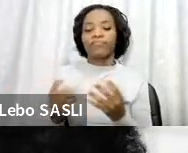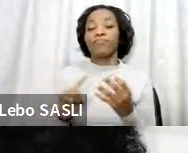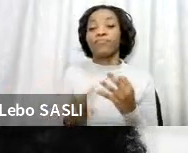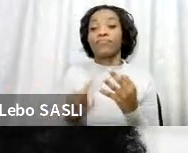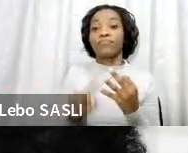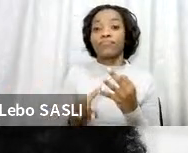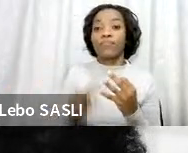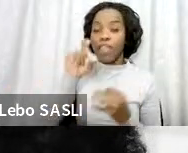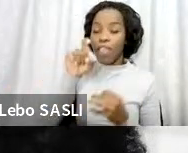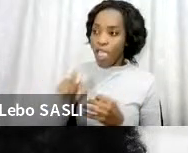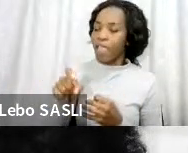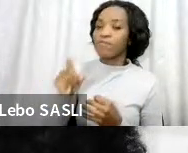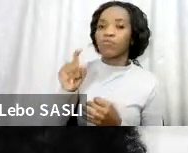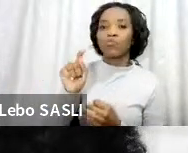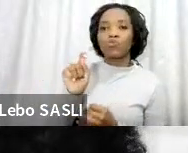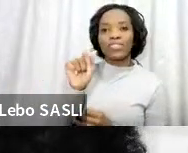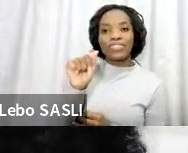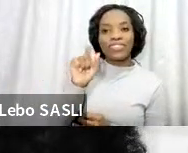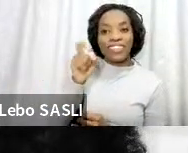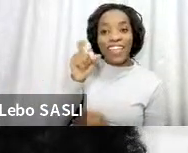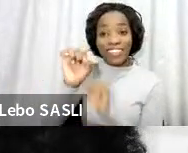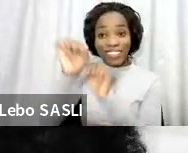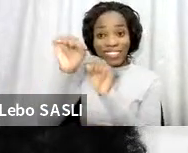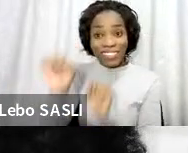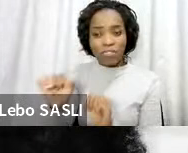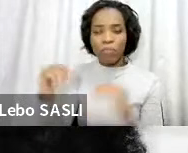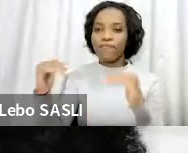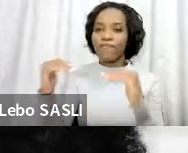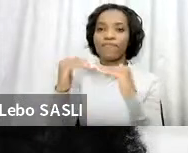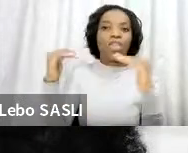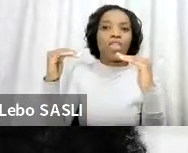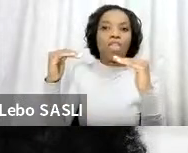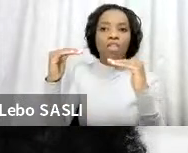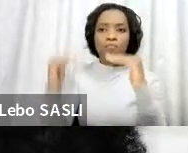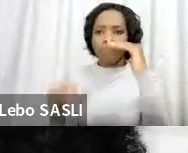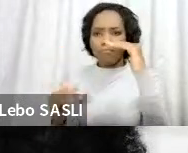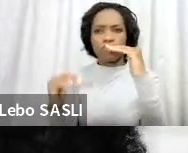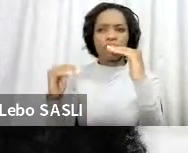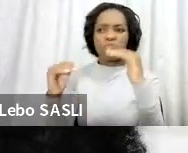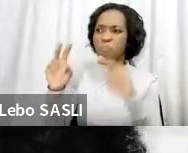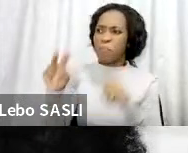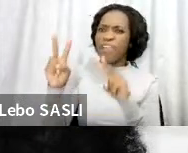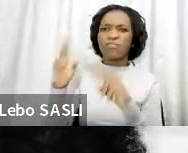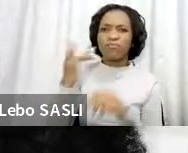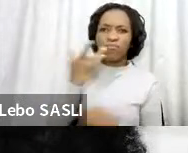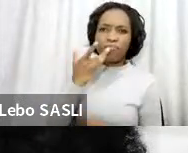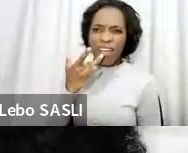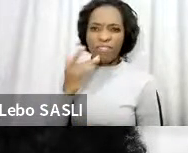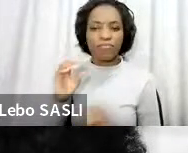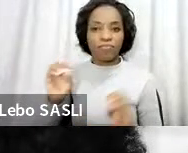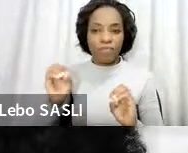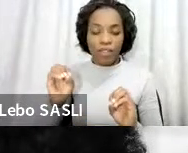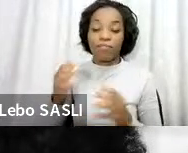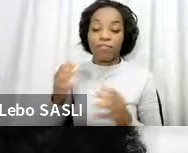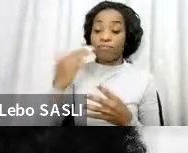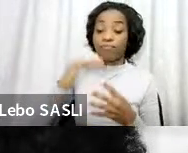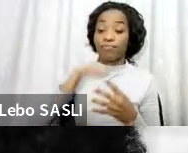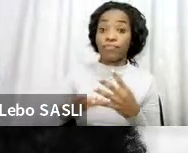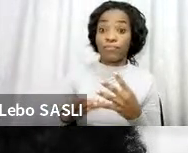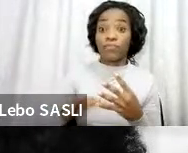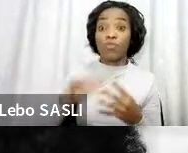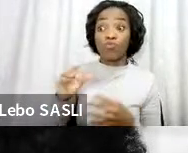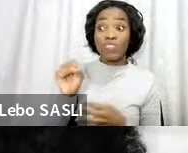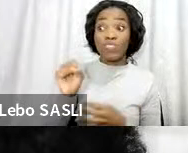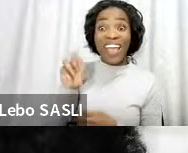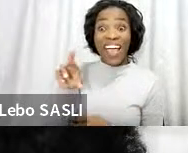just tax system. You do not have to pay any more than the correct amount of tax due to